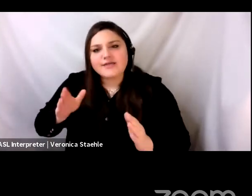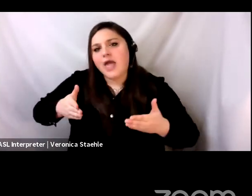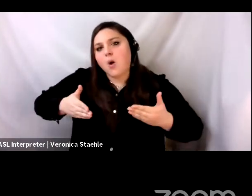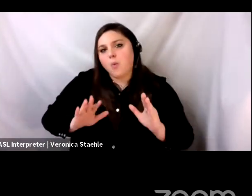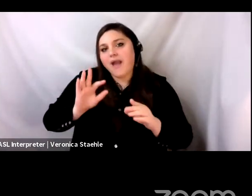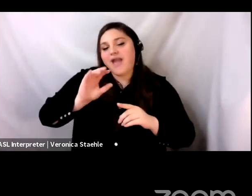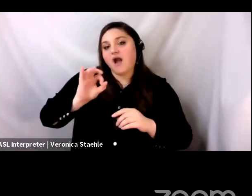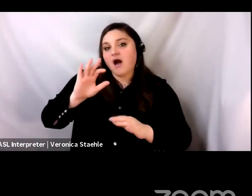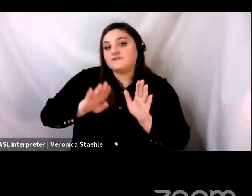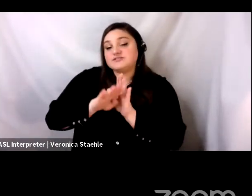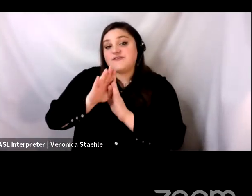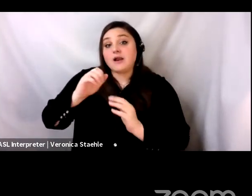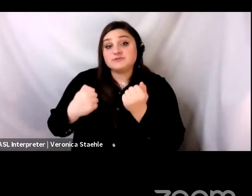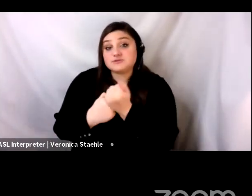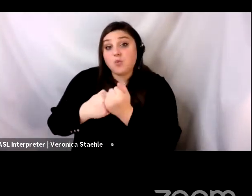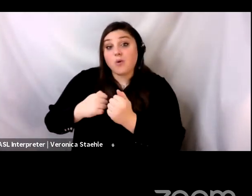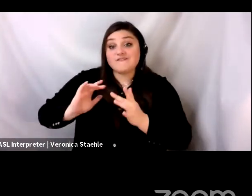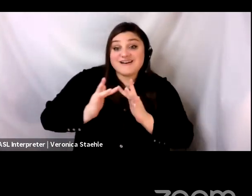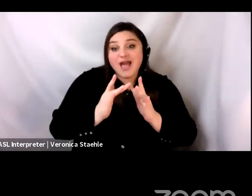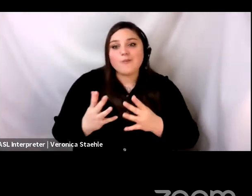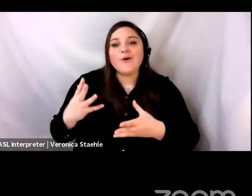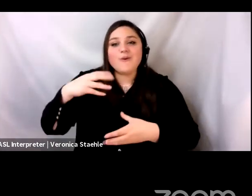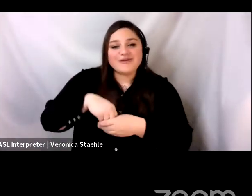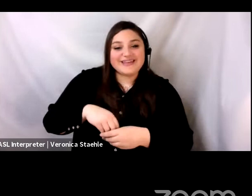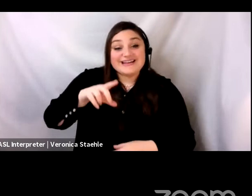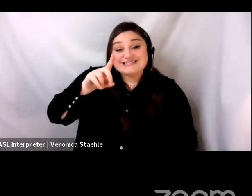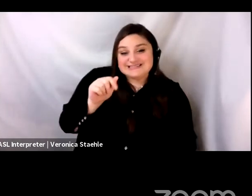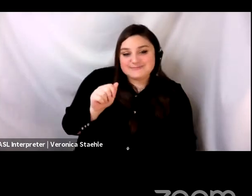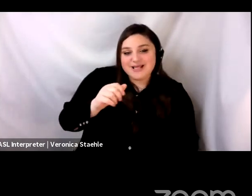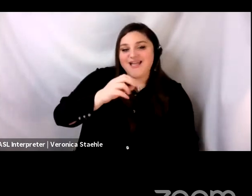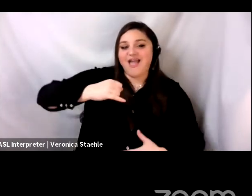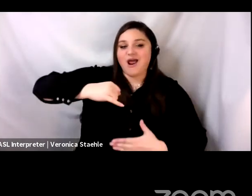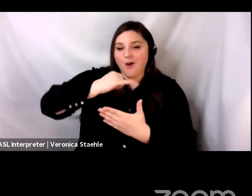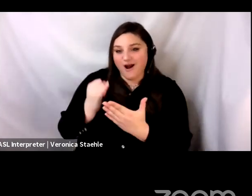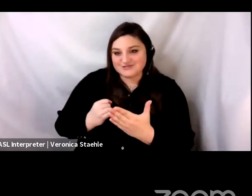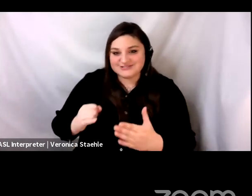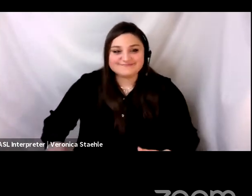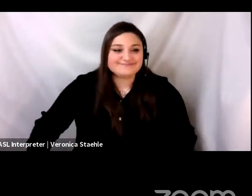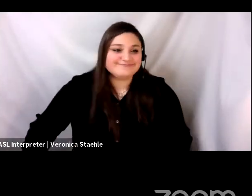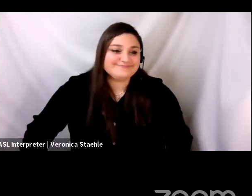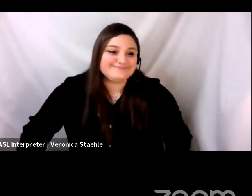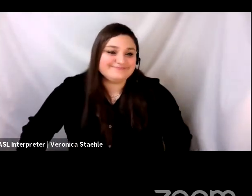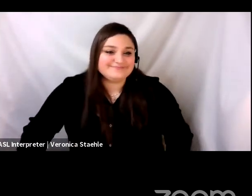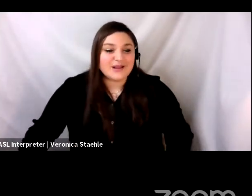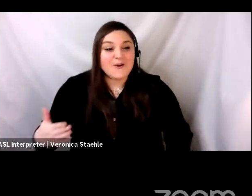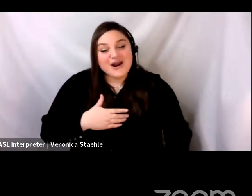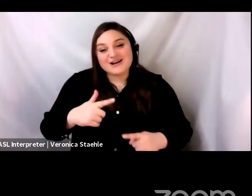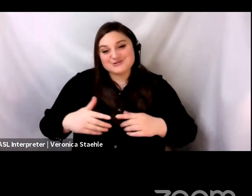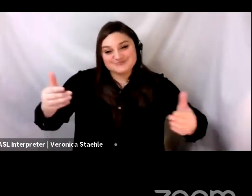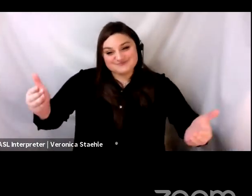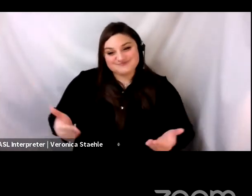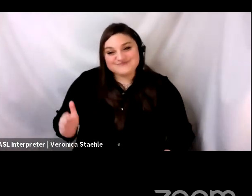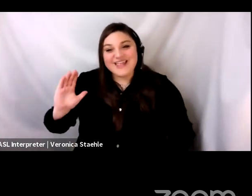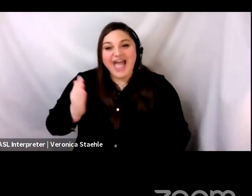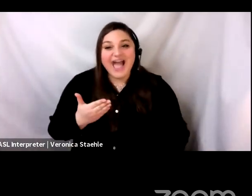disability and art. I'd like to welcome our guest this evening, Jerron